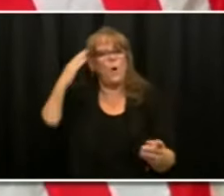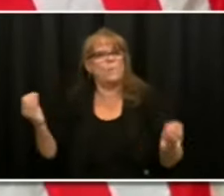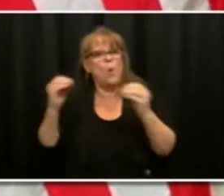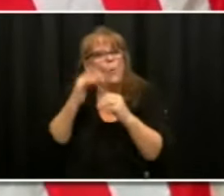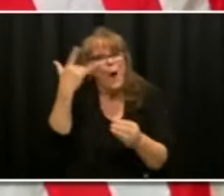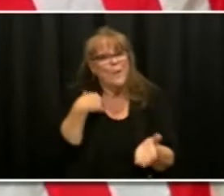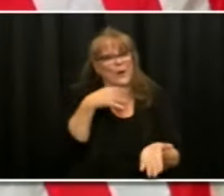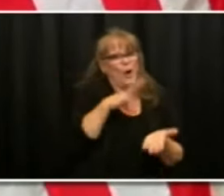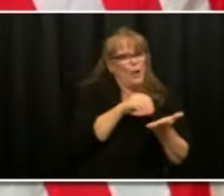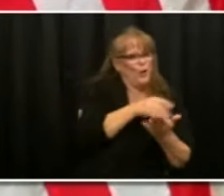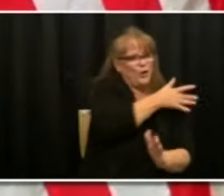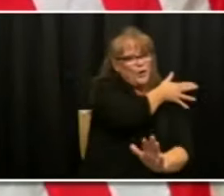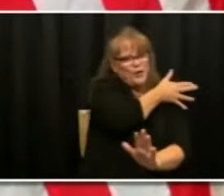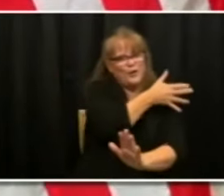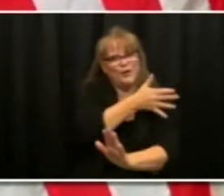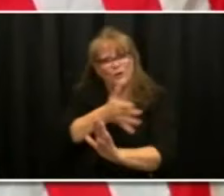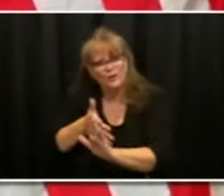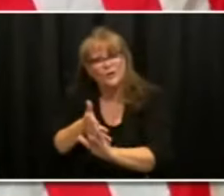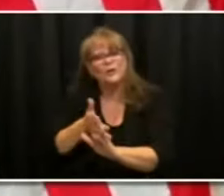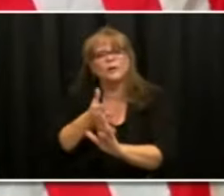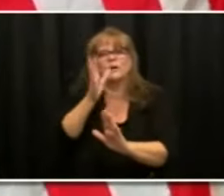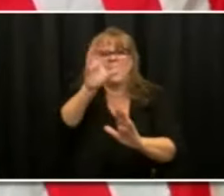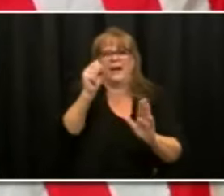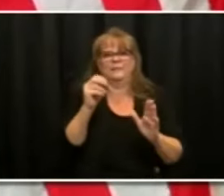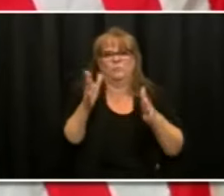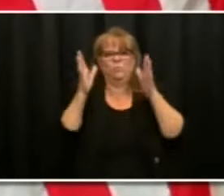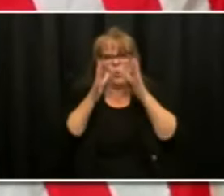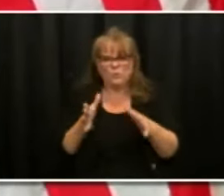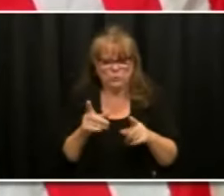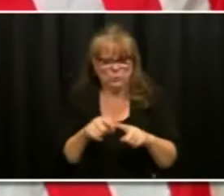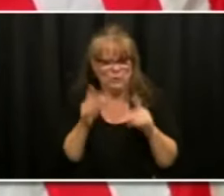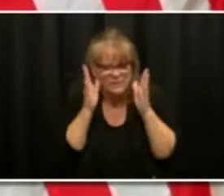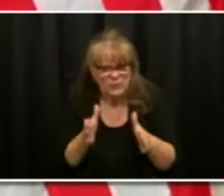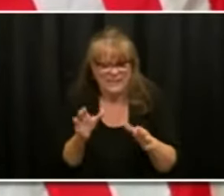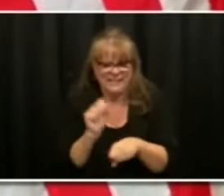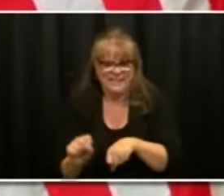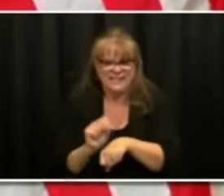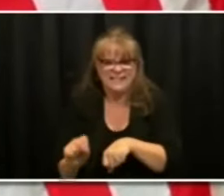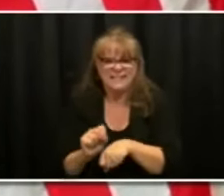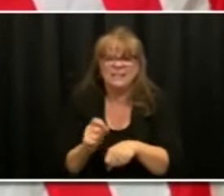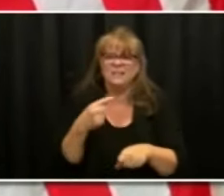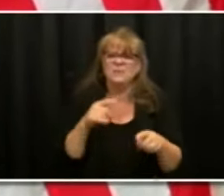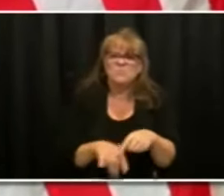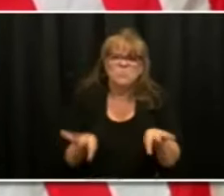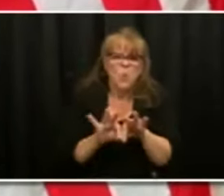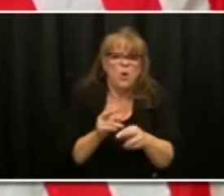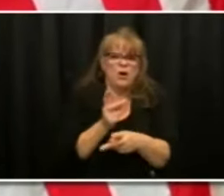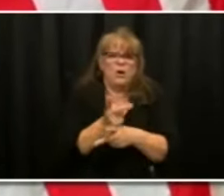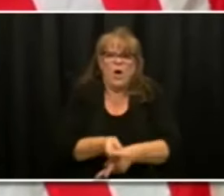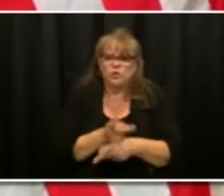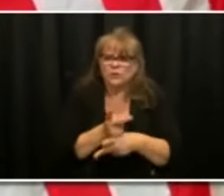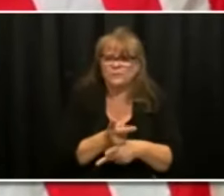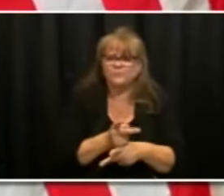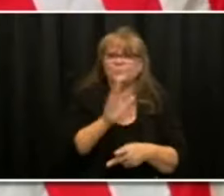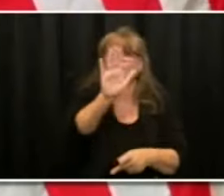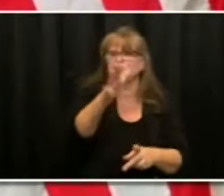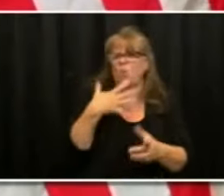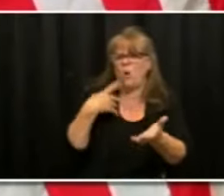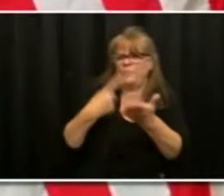better treatments. We talked a lot about the vaccine last Friday. There are also many treatments. I